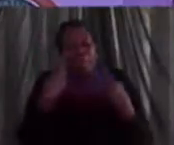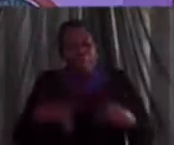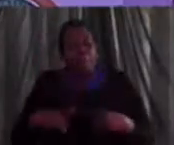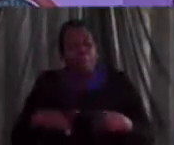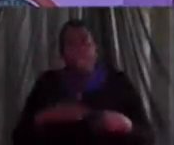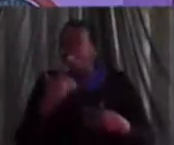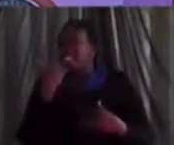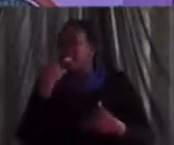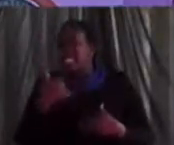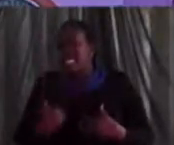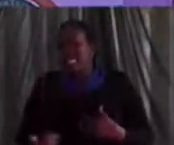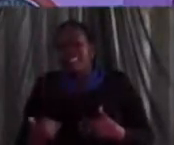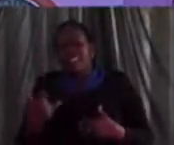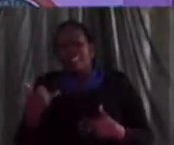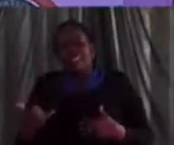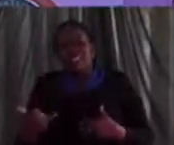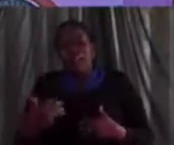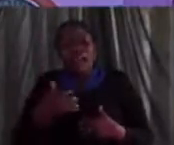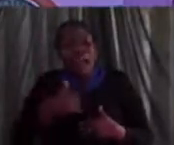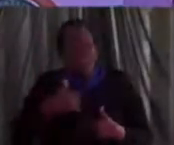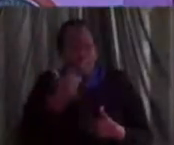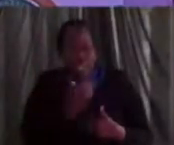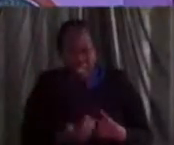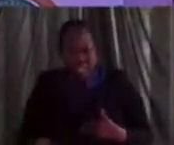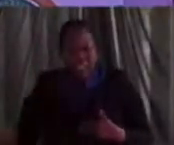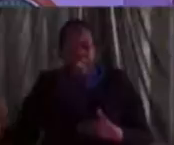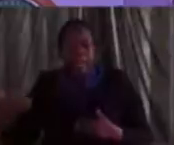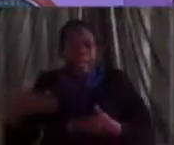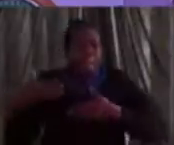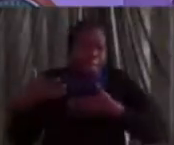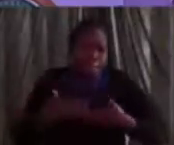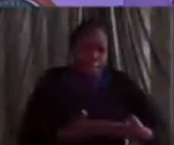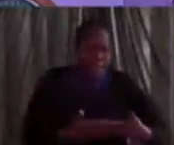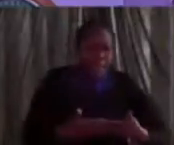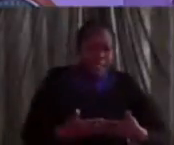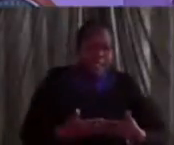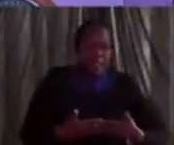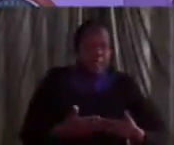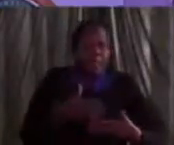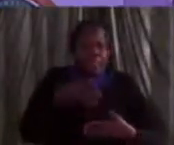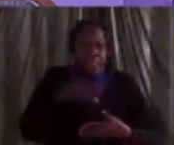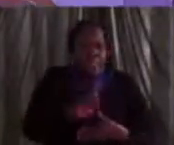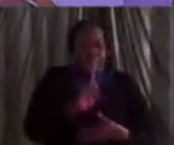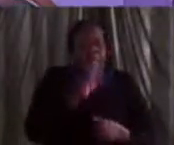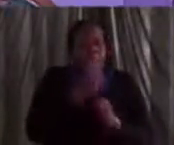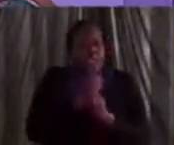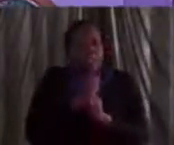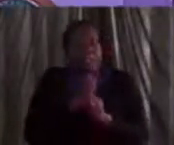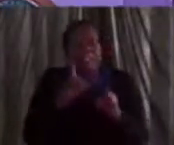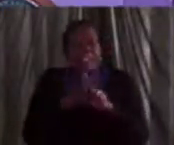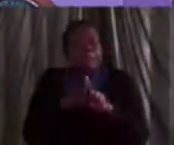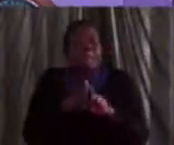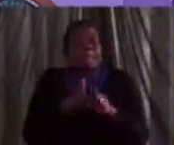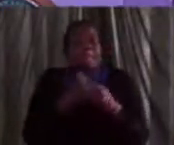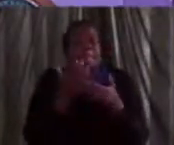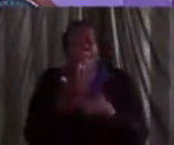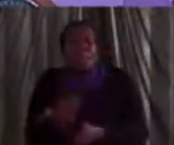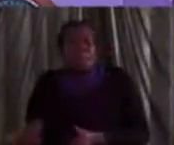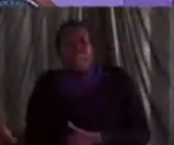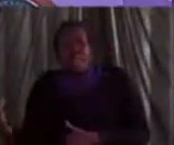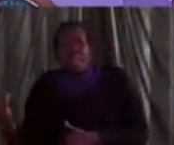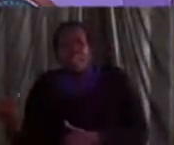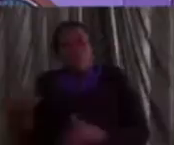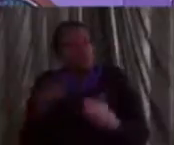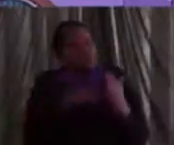They have children and baby. They are in the stages of babying, etc.,